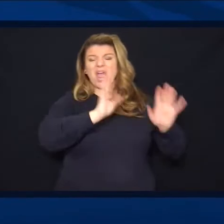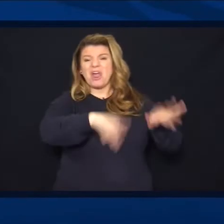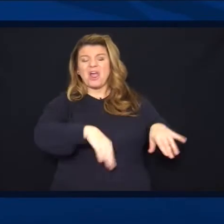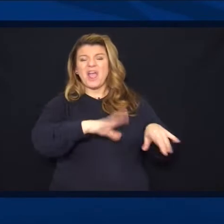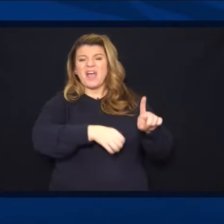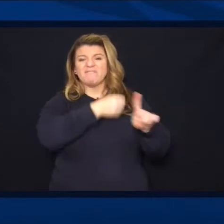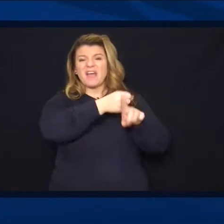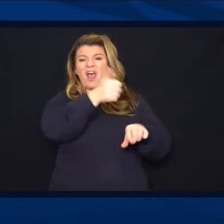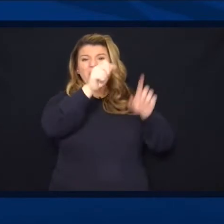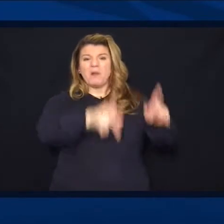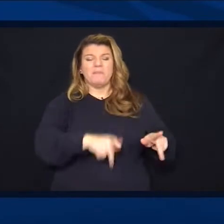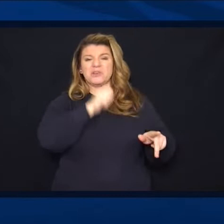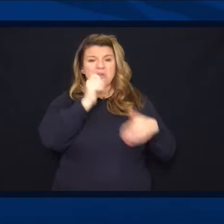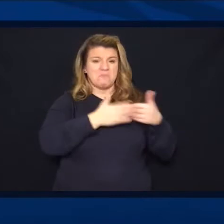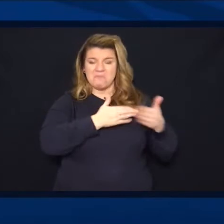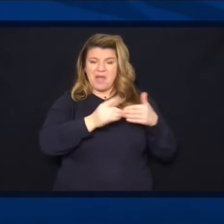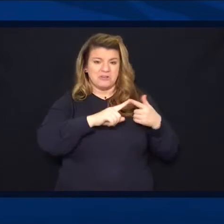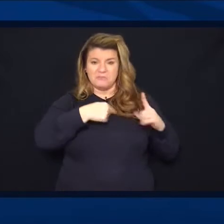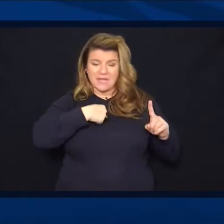somebody else,